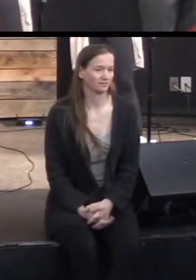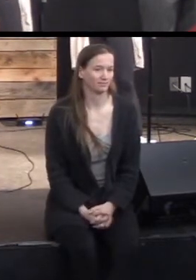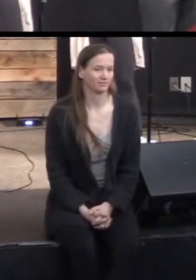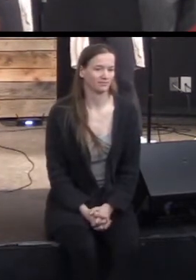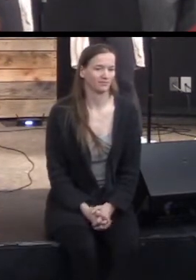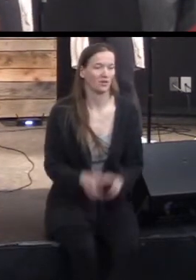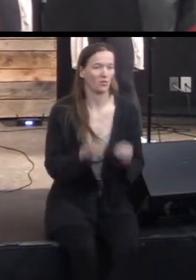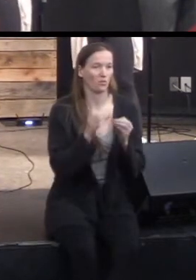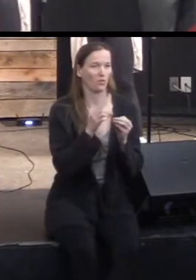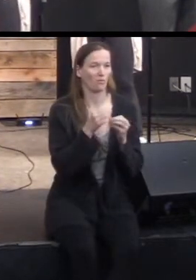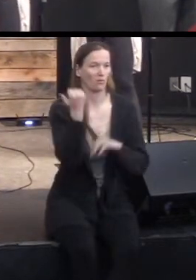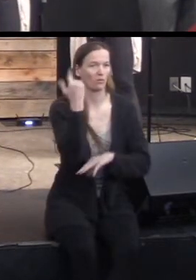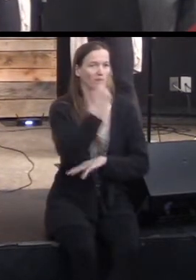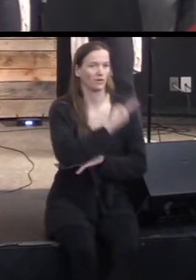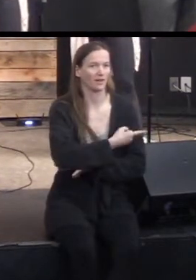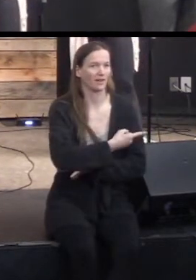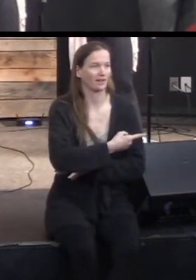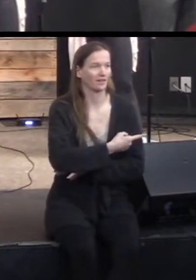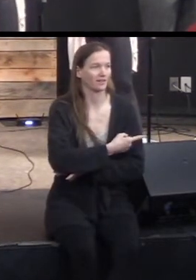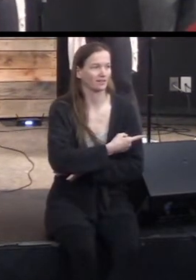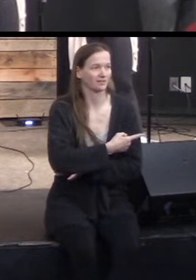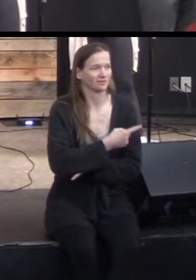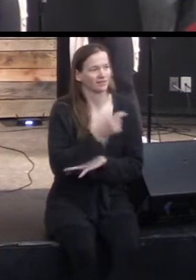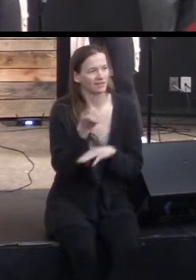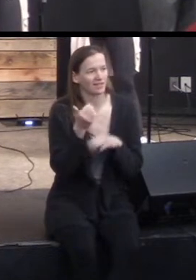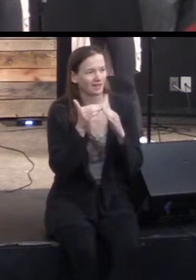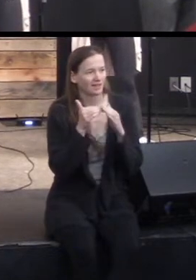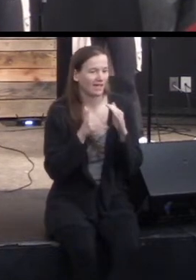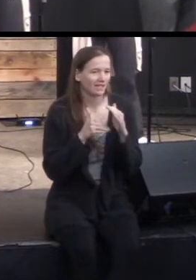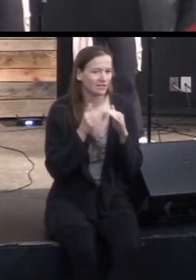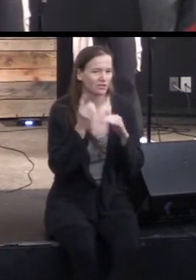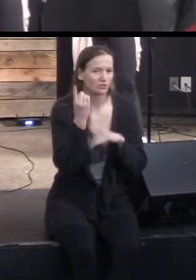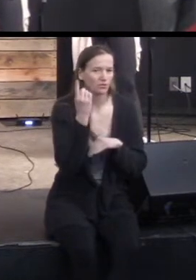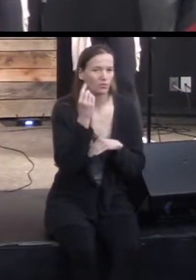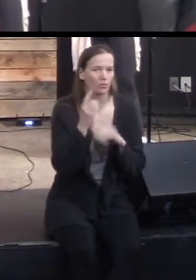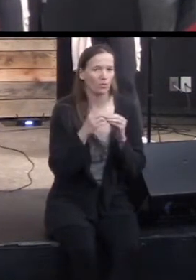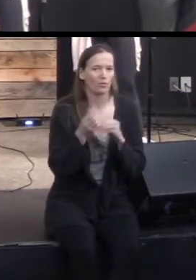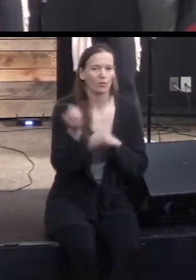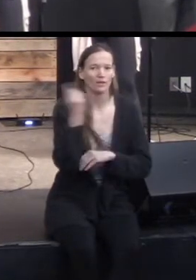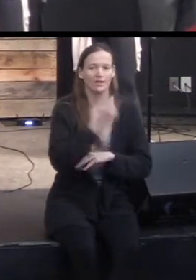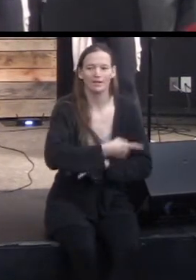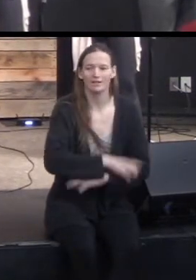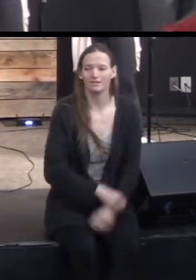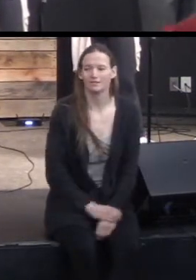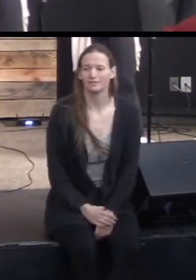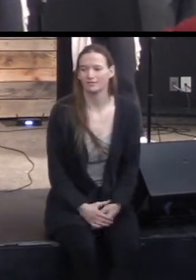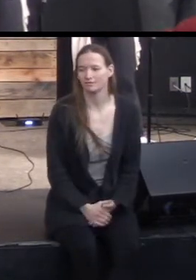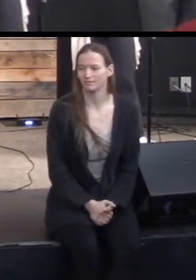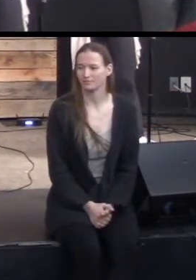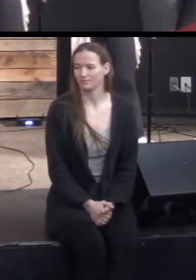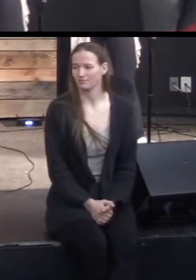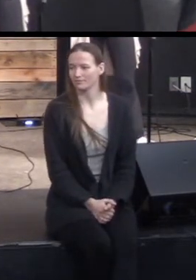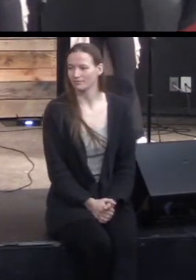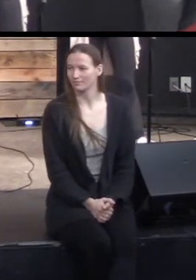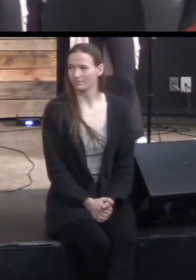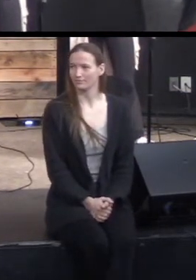Got one more day. A little bit less than one more day. Man.